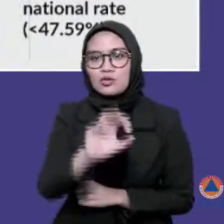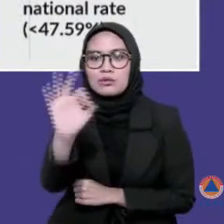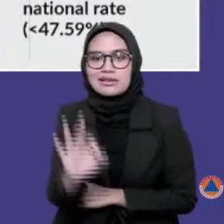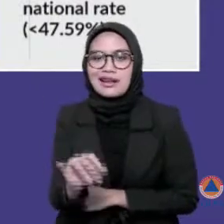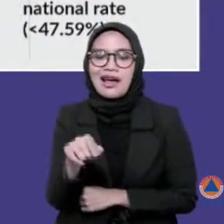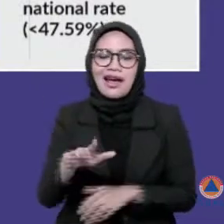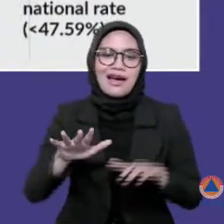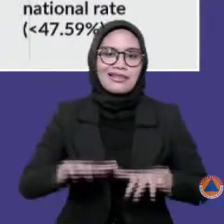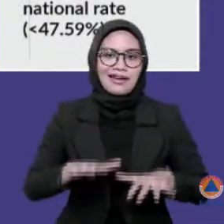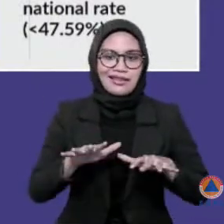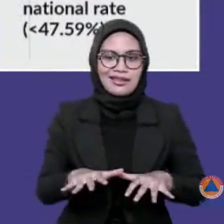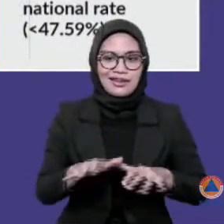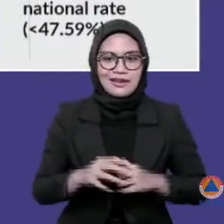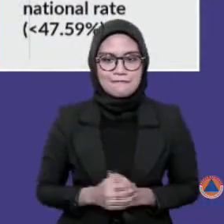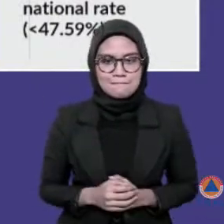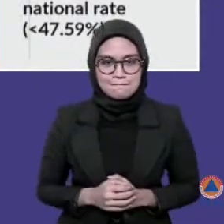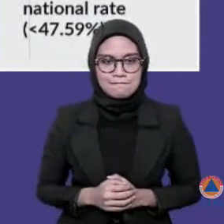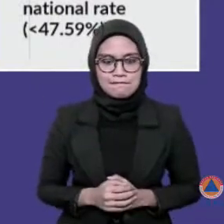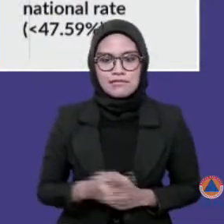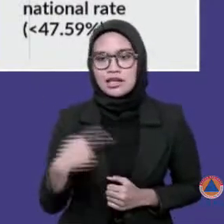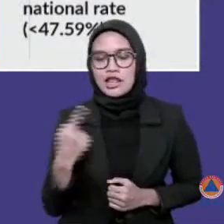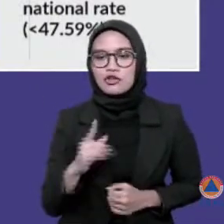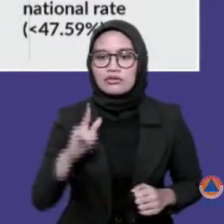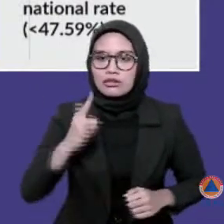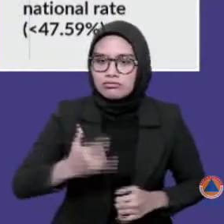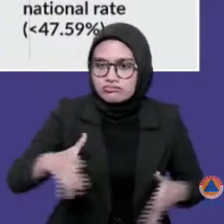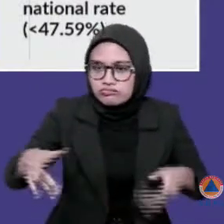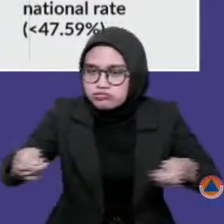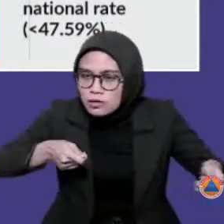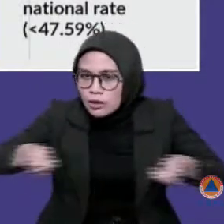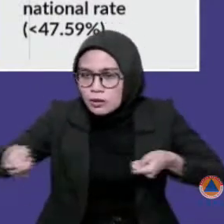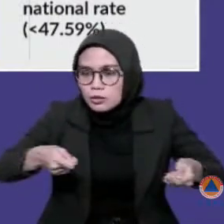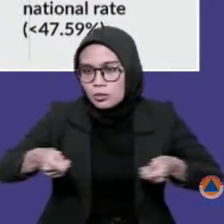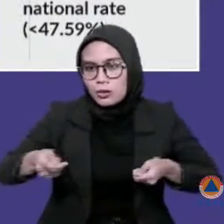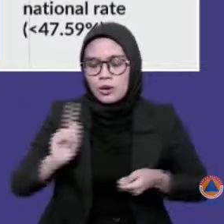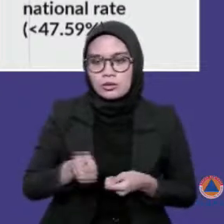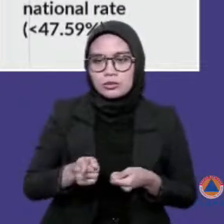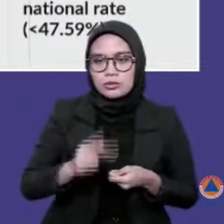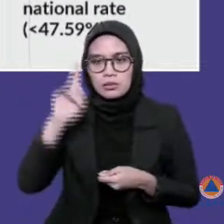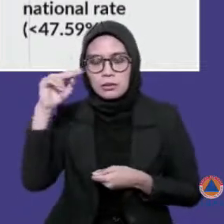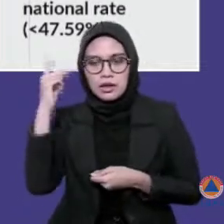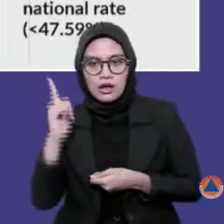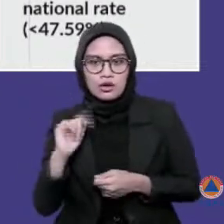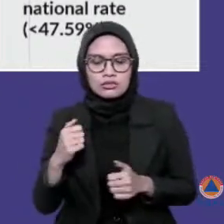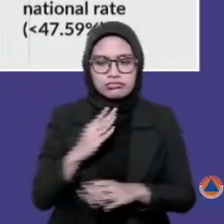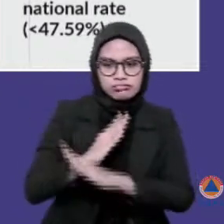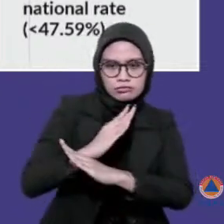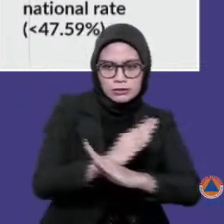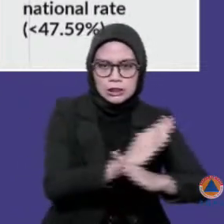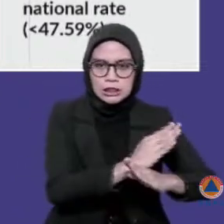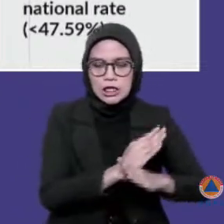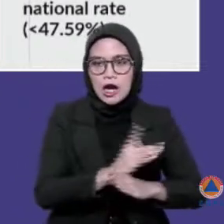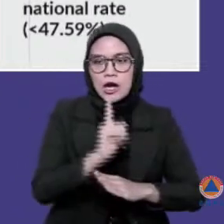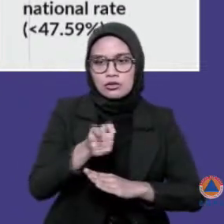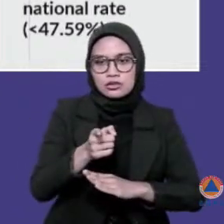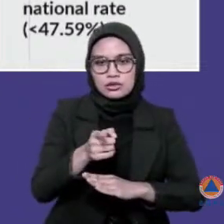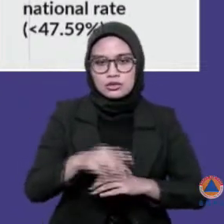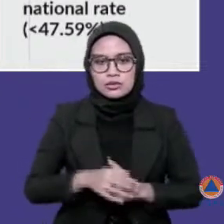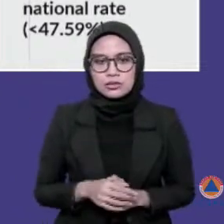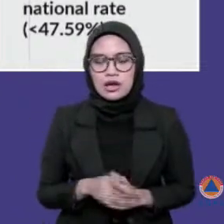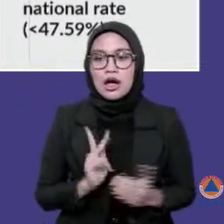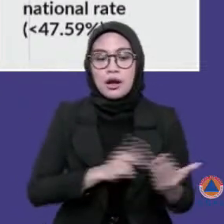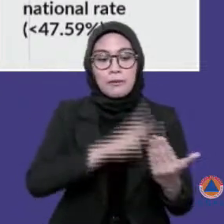in Indonesia is currently under control, the government continues to intensify the vaccination program,